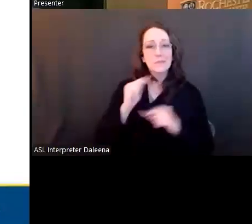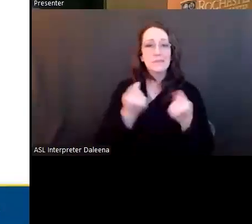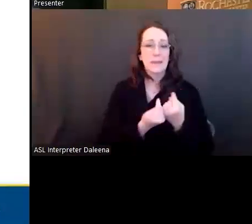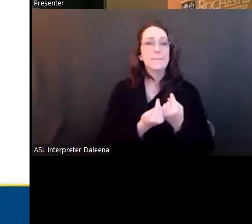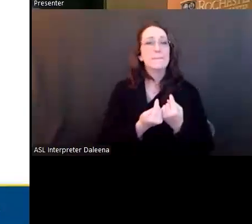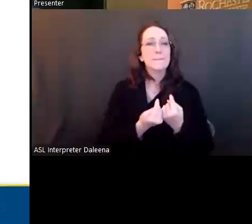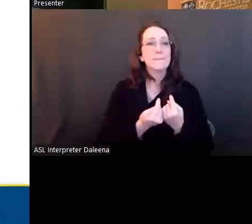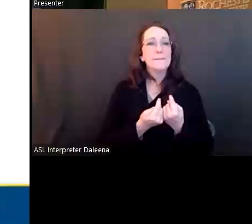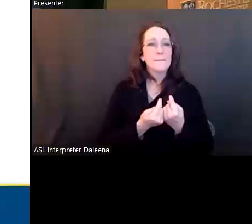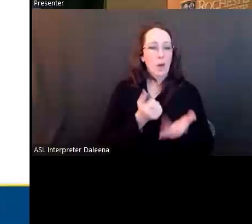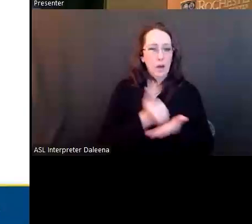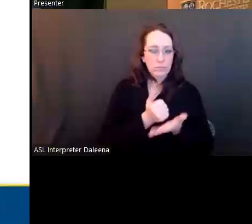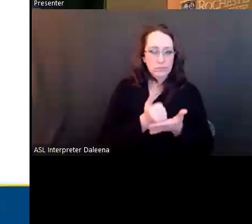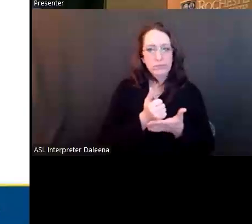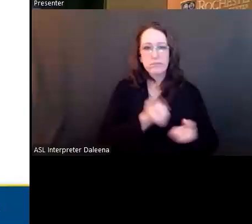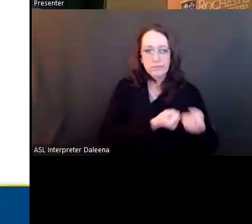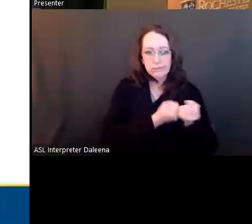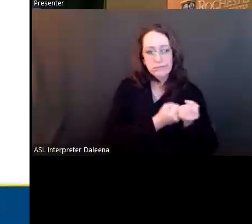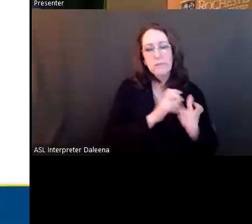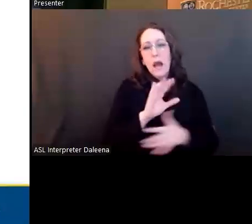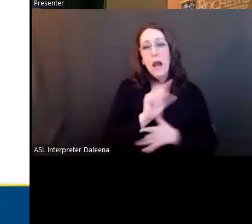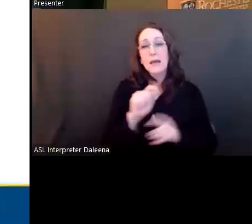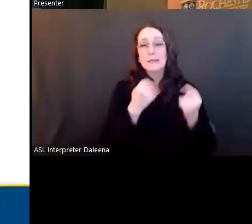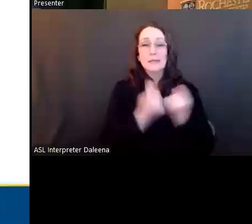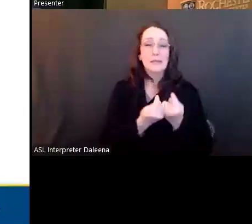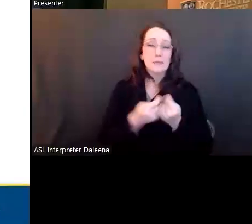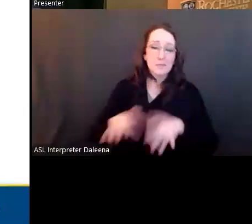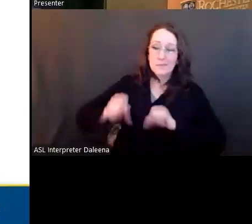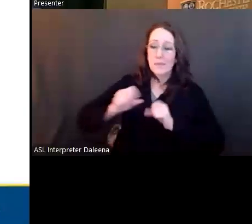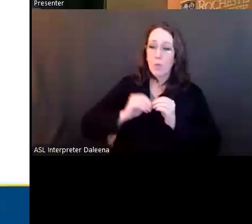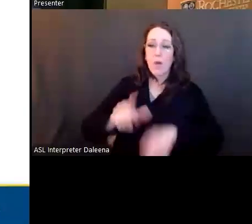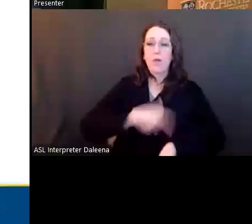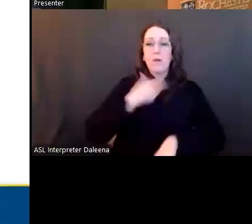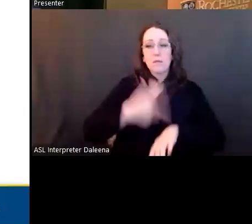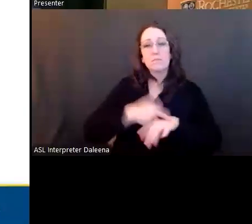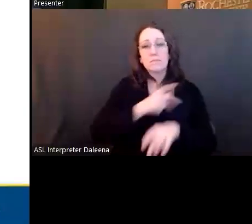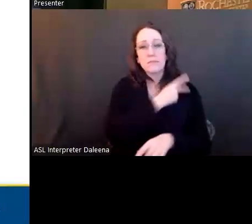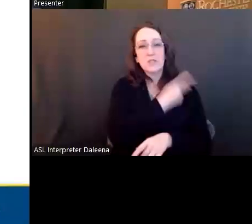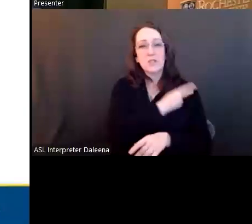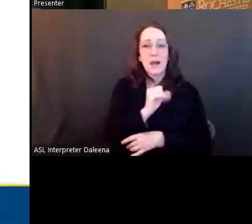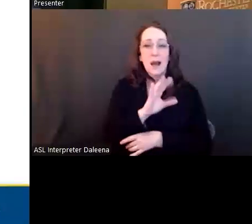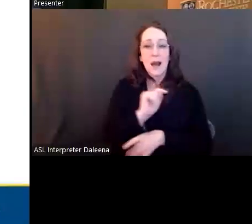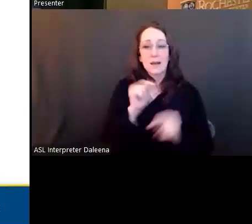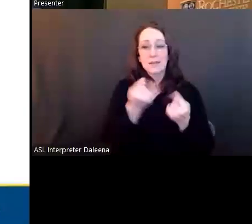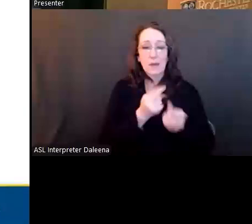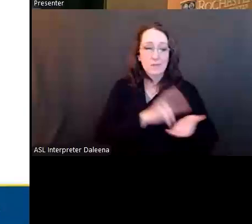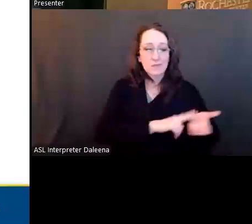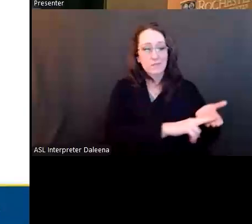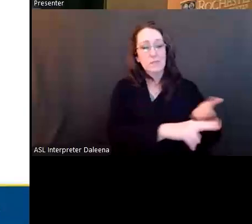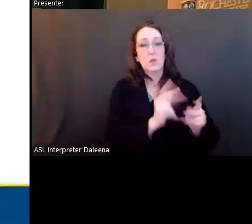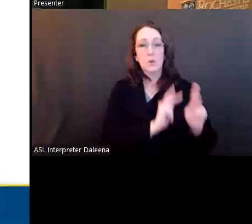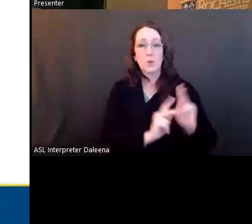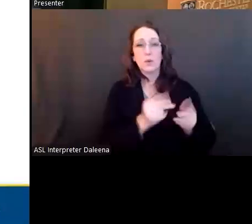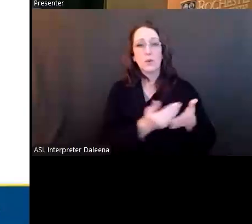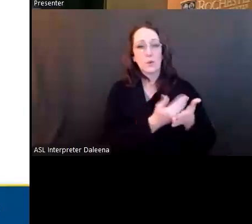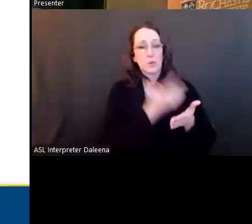able to really support our ACT teams and taking on more of these long-term patients so that our ACT teams are able to enroll new individuals who are really in